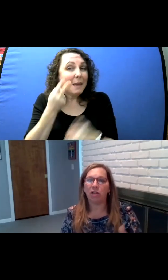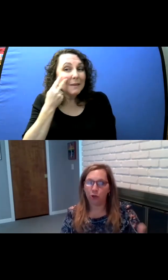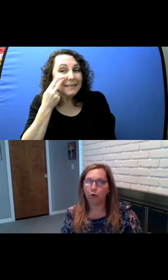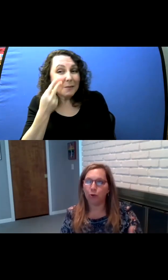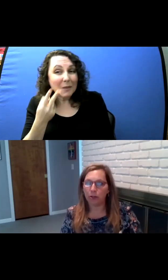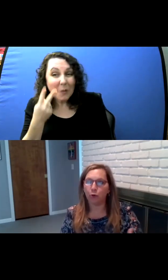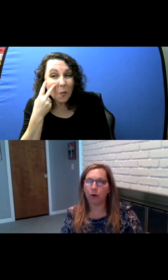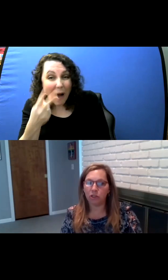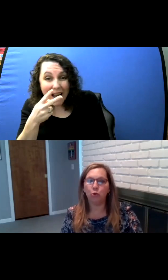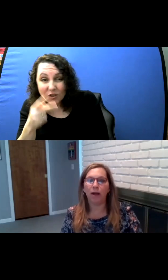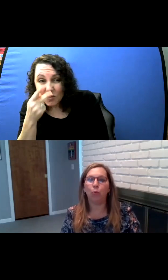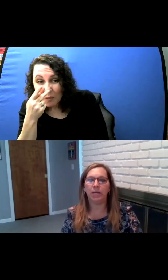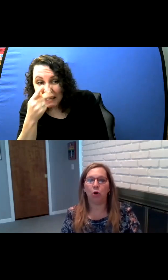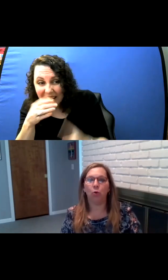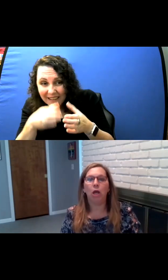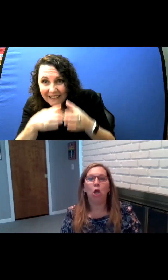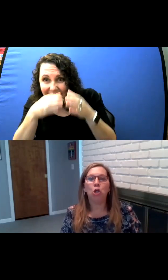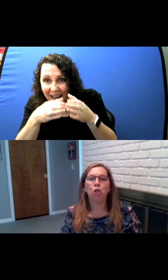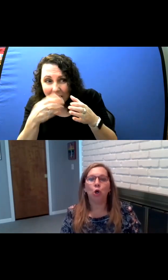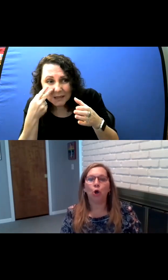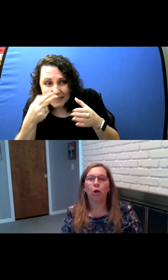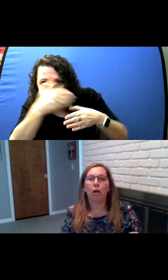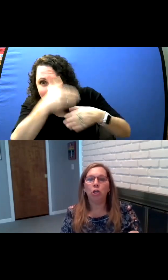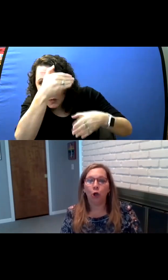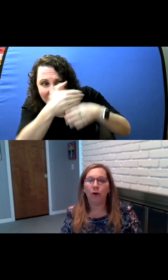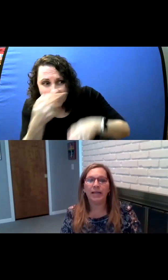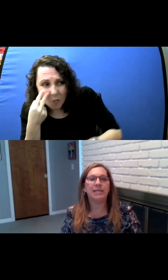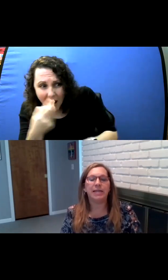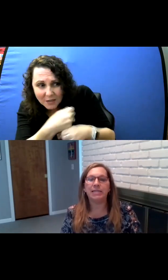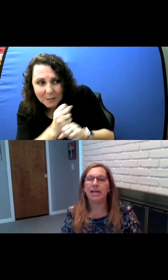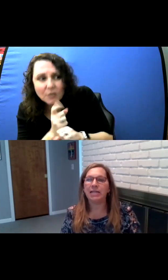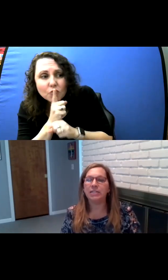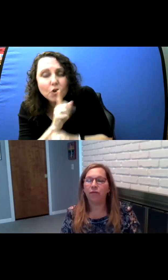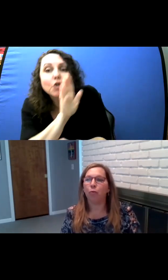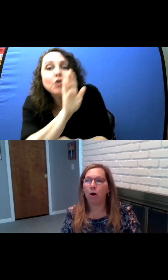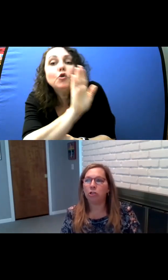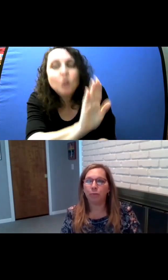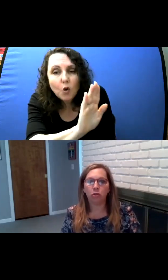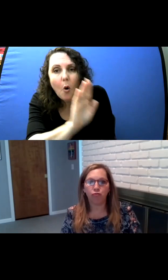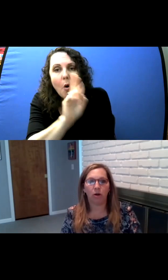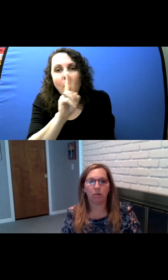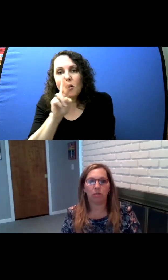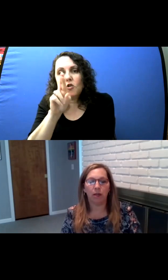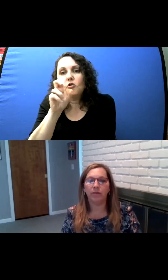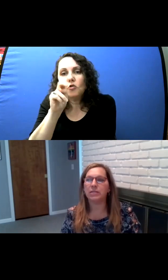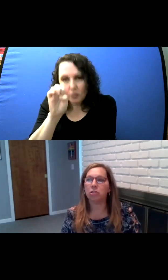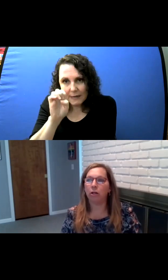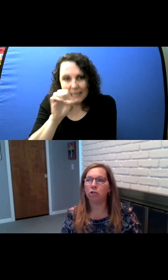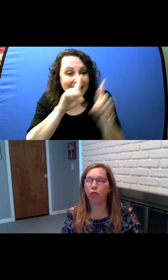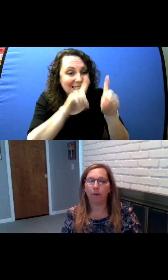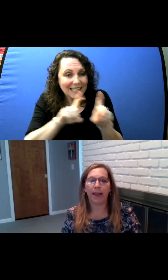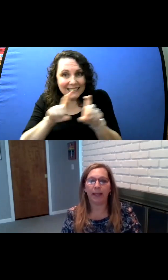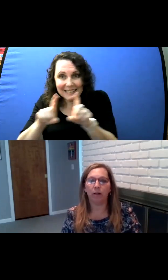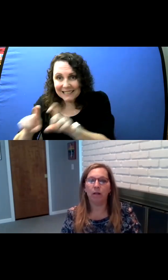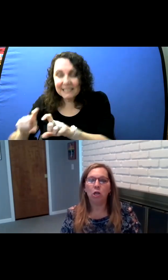they may watch you through a two-way window. Your urine is then tested for multiple drugs, and this is called